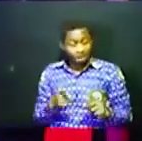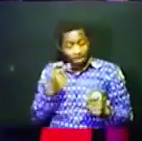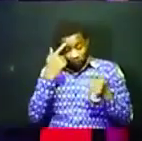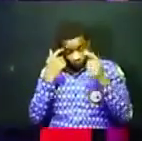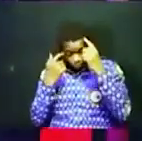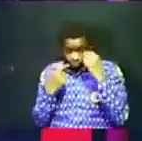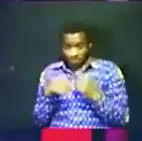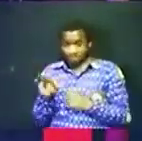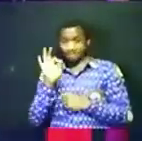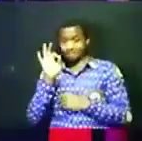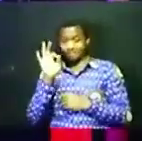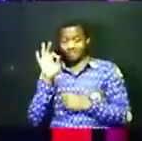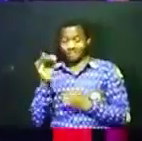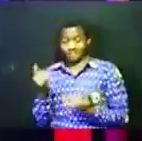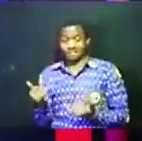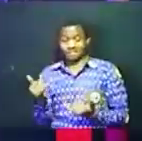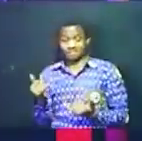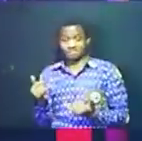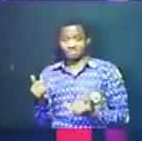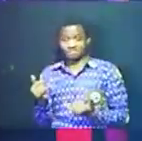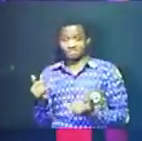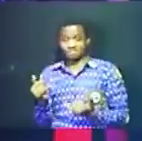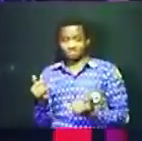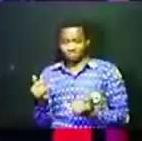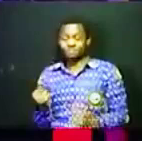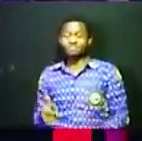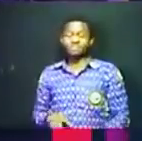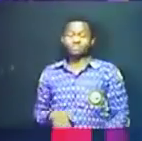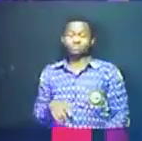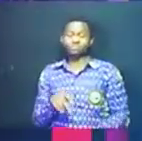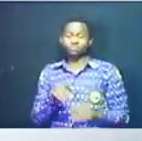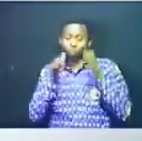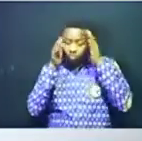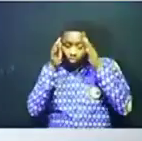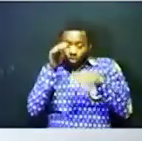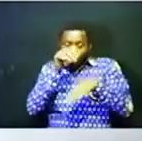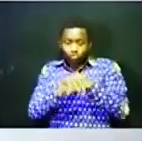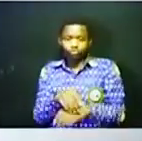dwell on, you are witnesses of these things.